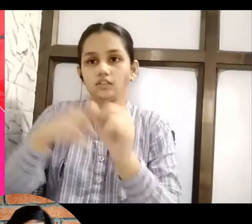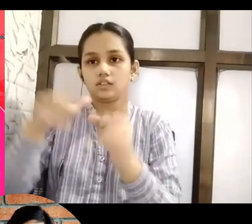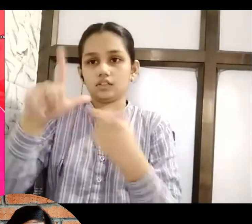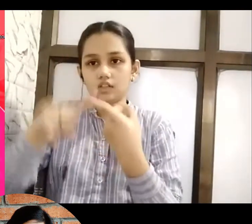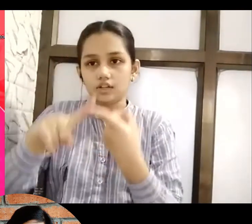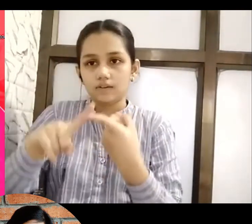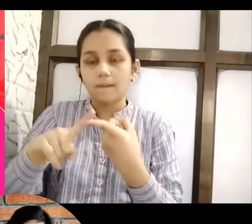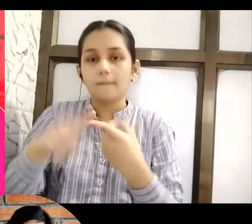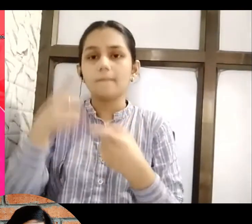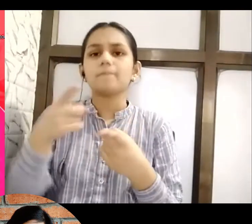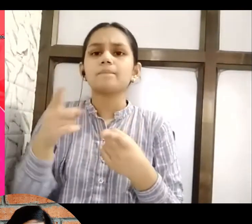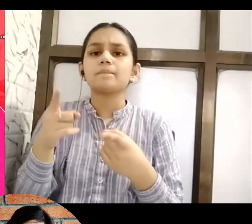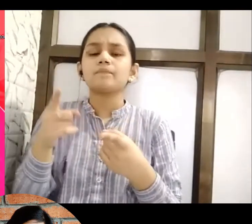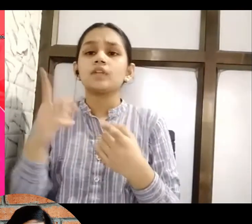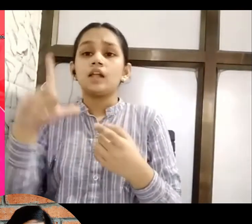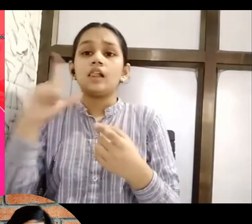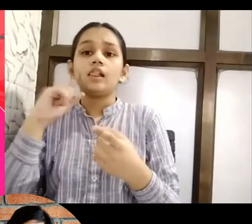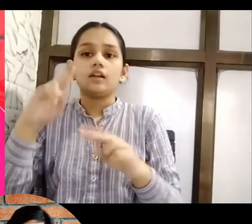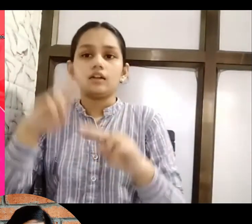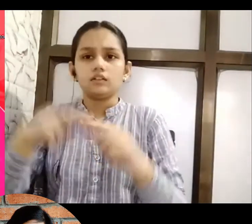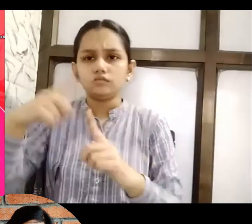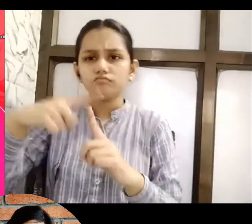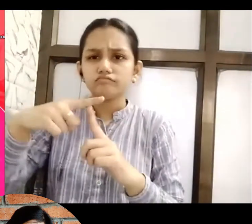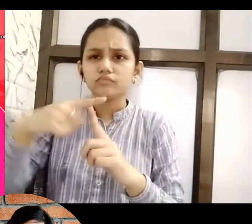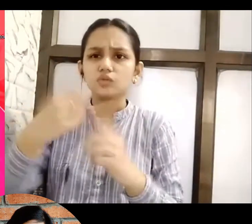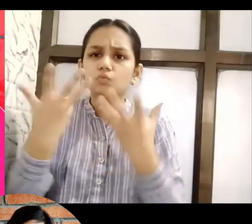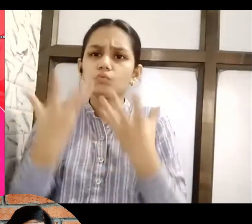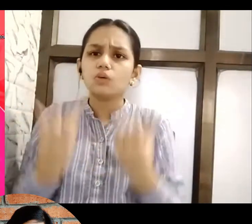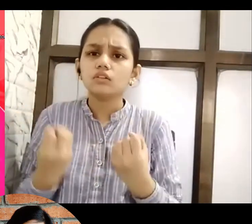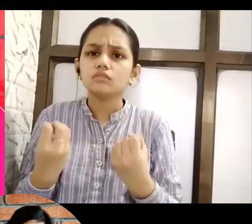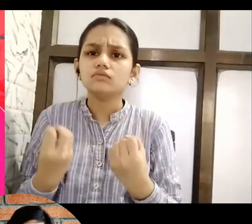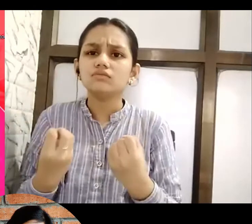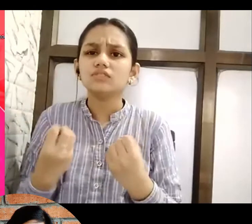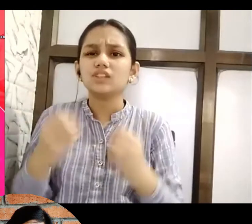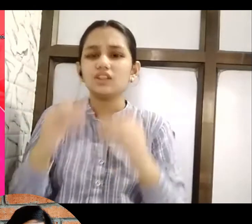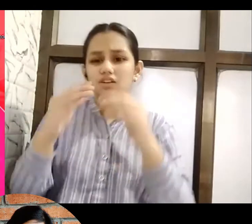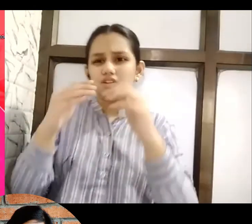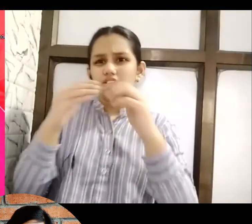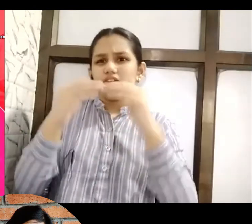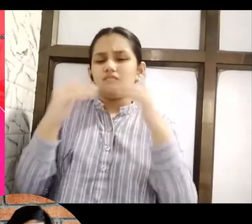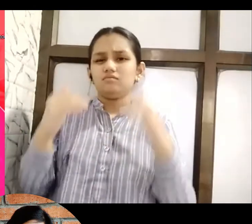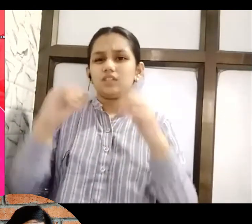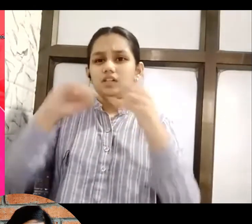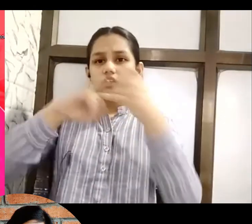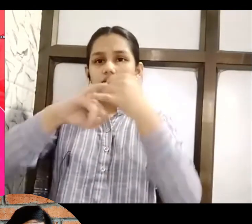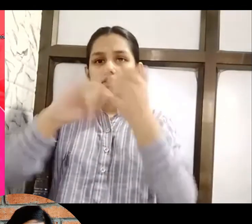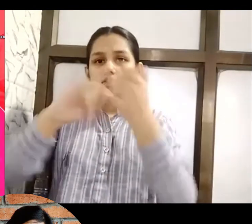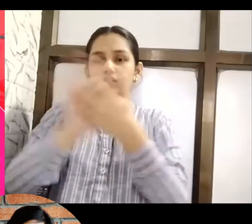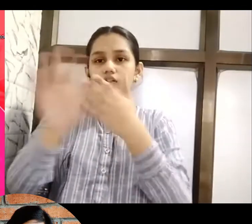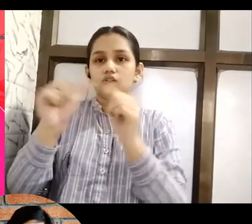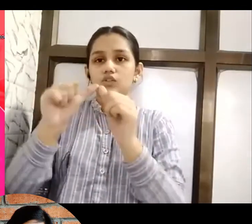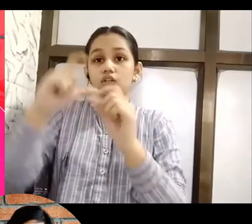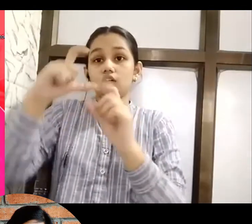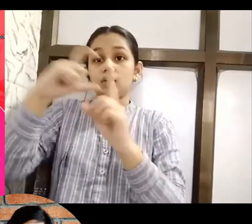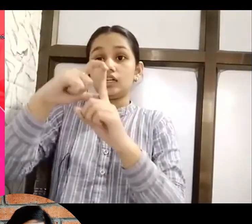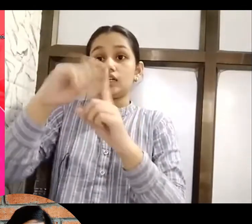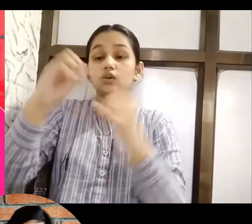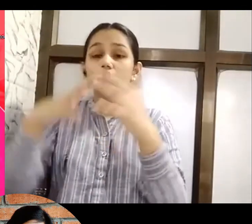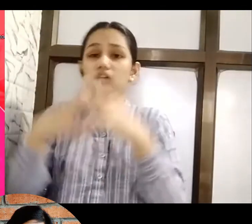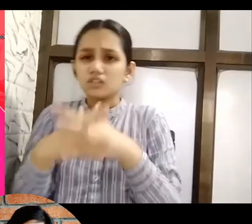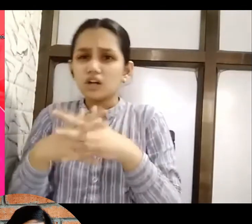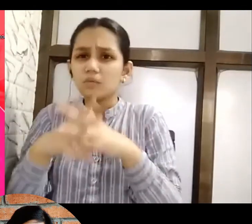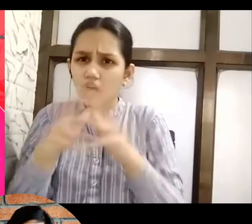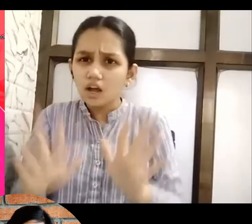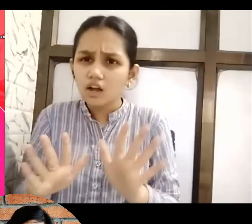in lift I want to make some changes. You can see the lift one has a shadow behind. If I click on the lift, I can increase